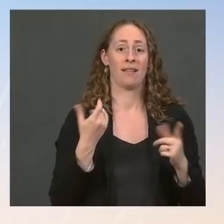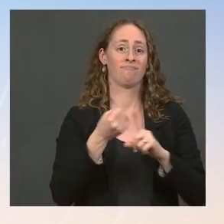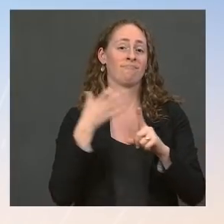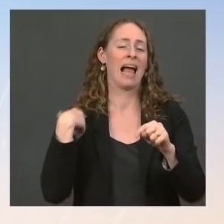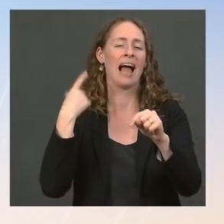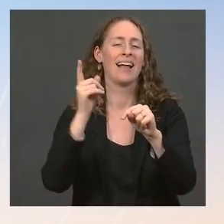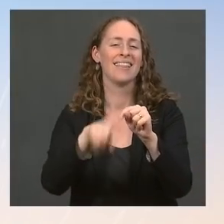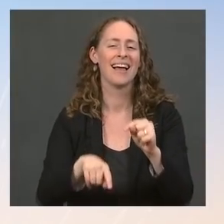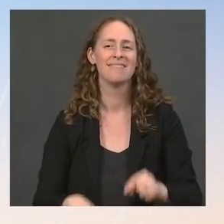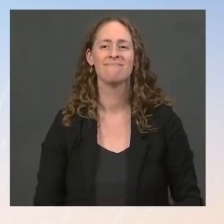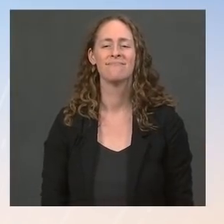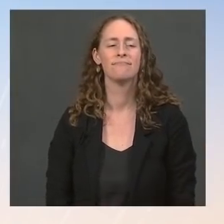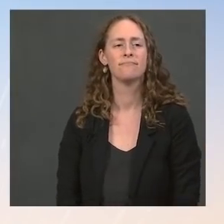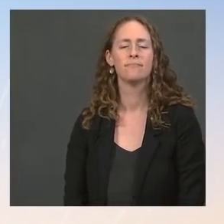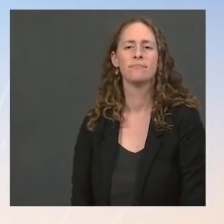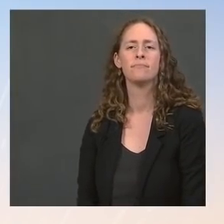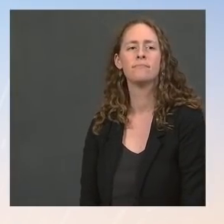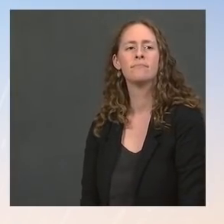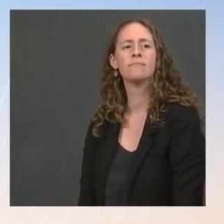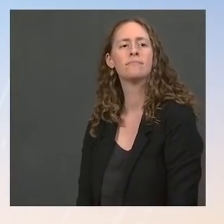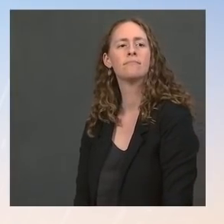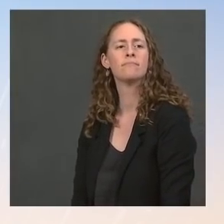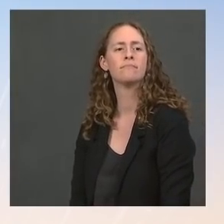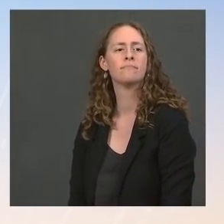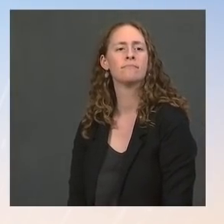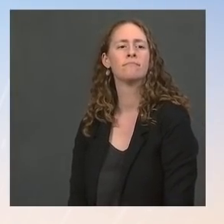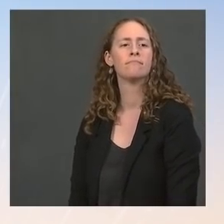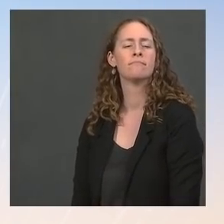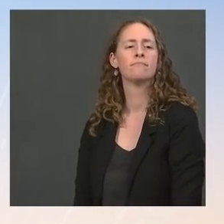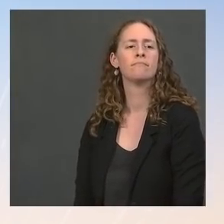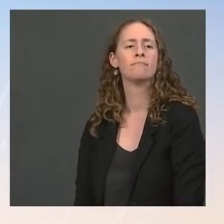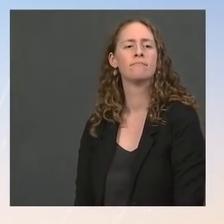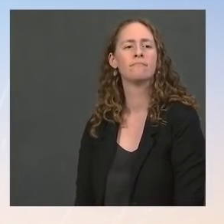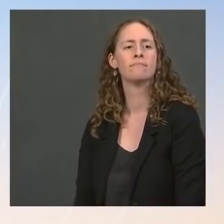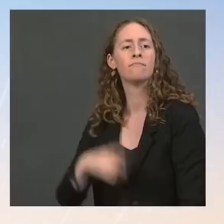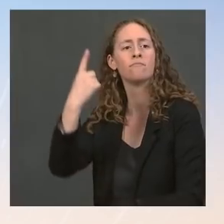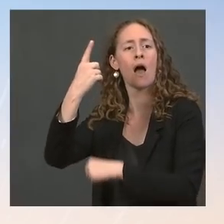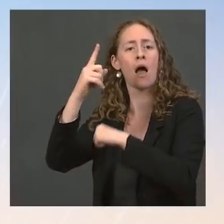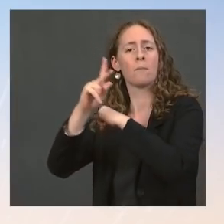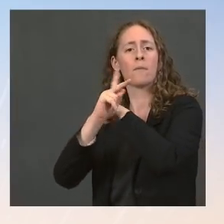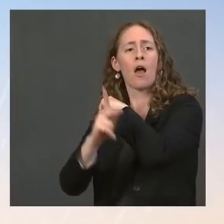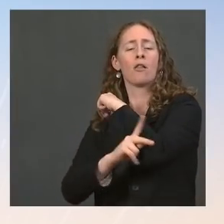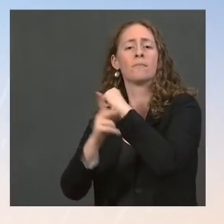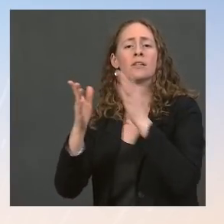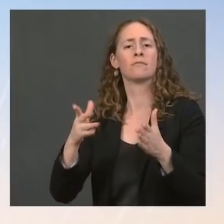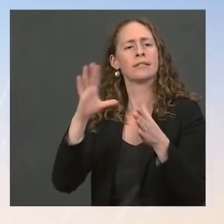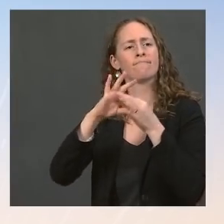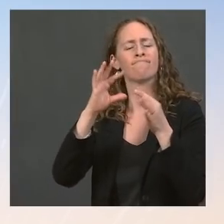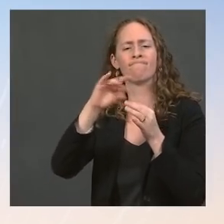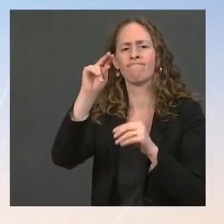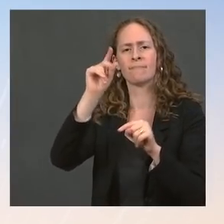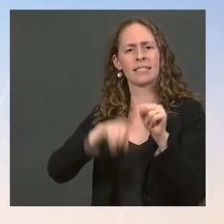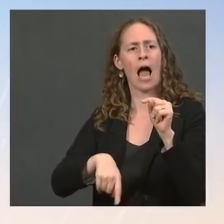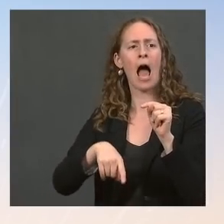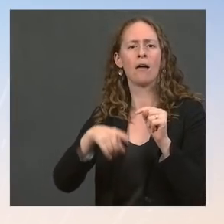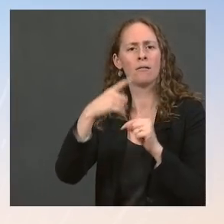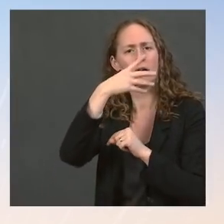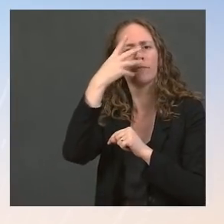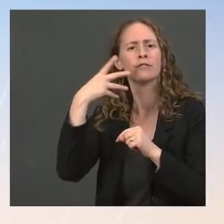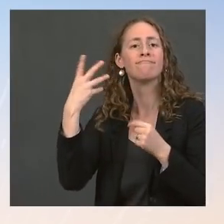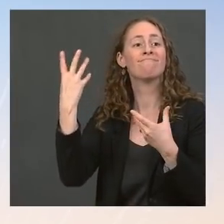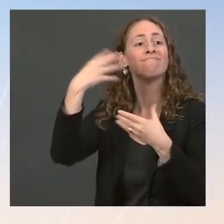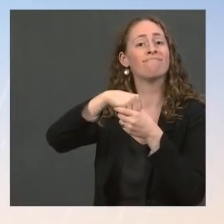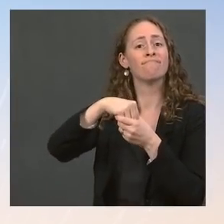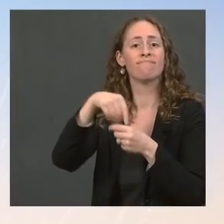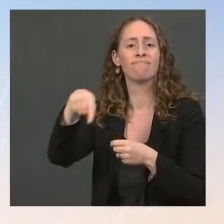So, since the parliamentarians struck immigration out of this, is there a new plan to address that in a different